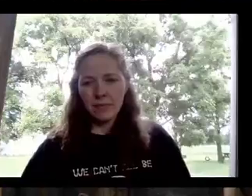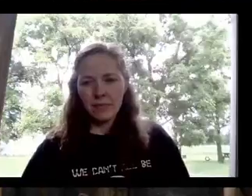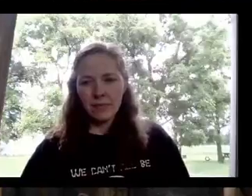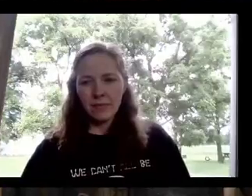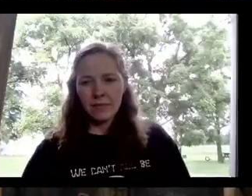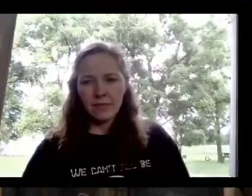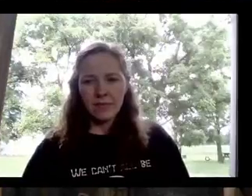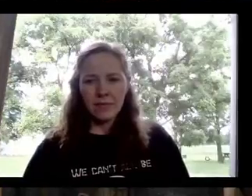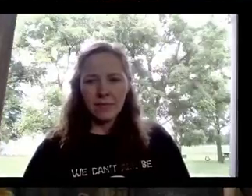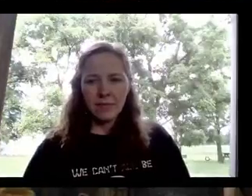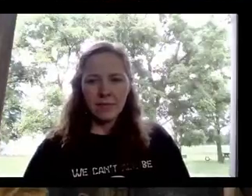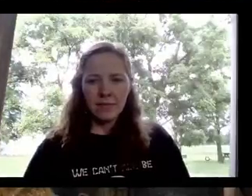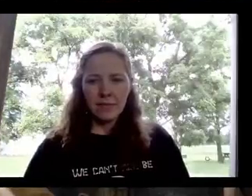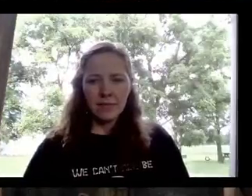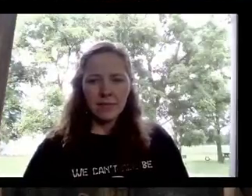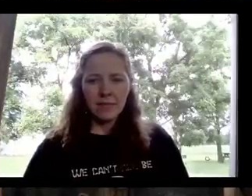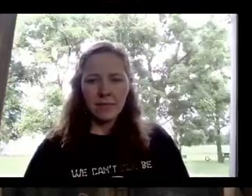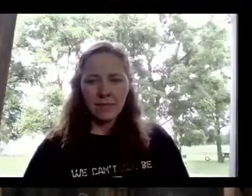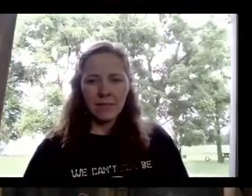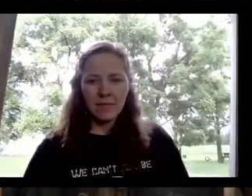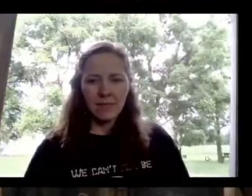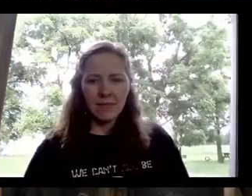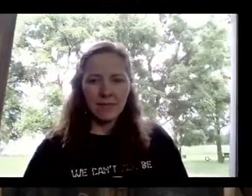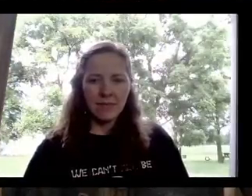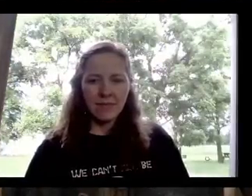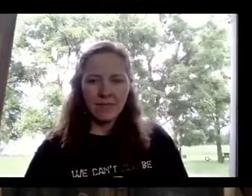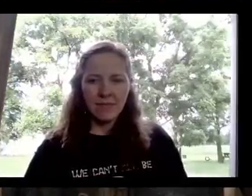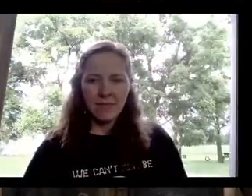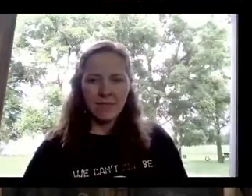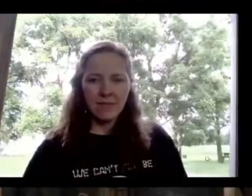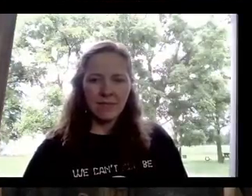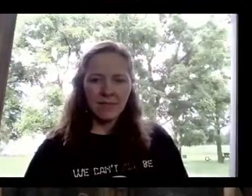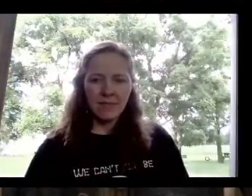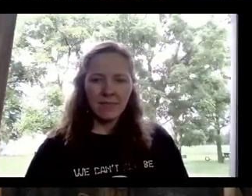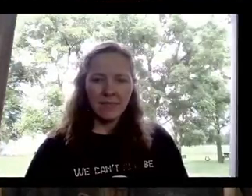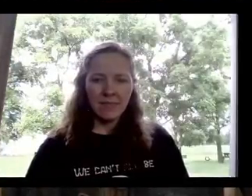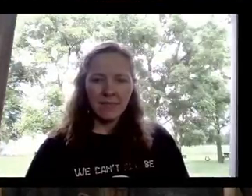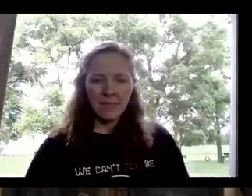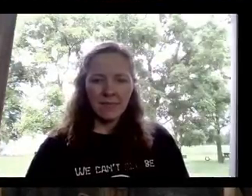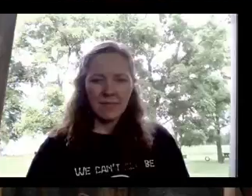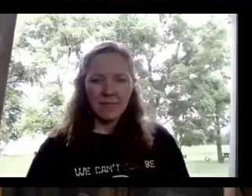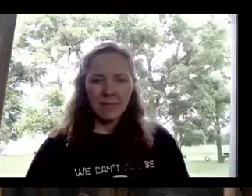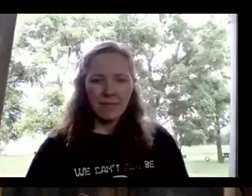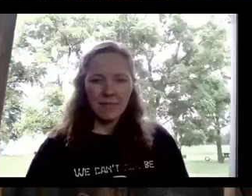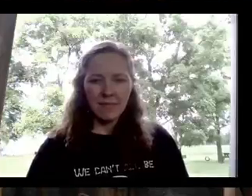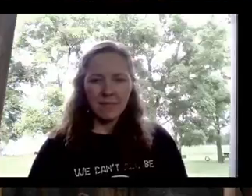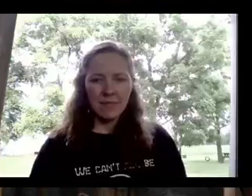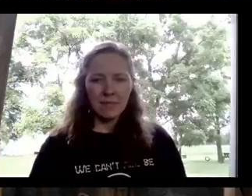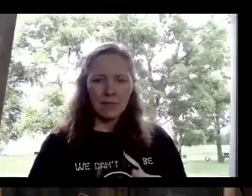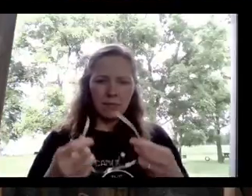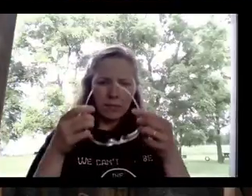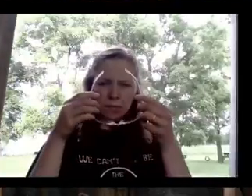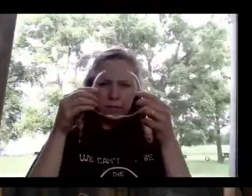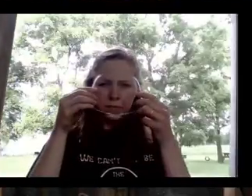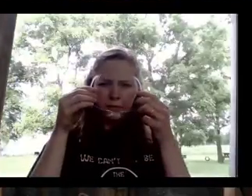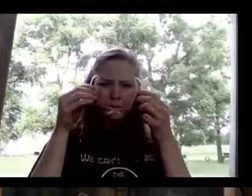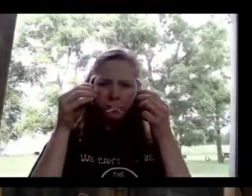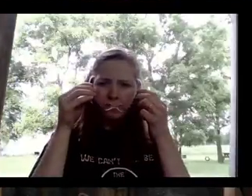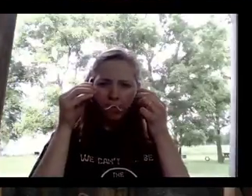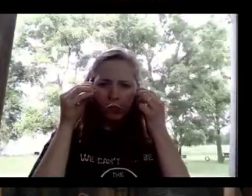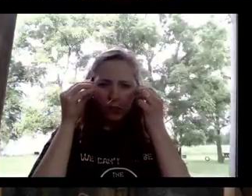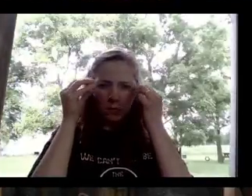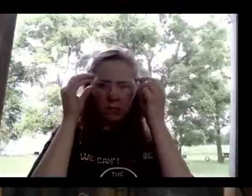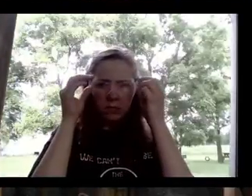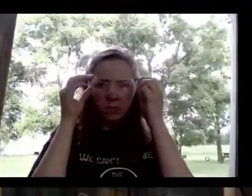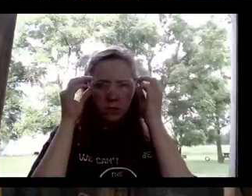So the easiest place to, you know, it's very hard to find wrought iron. The best way that you can